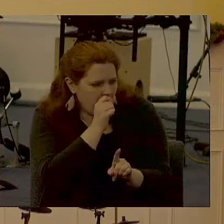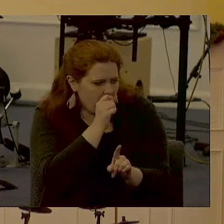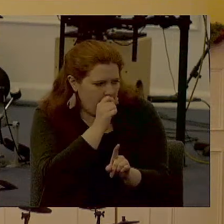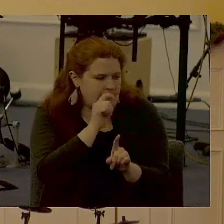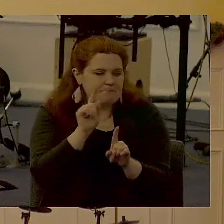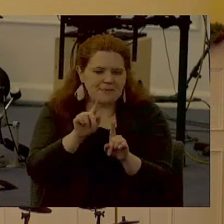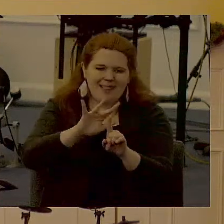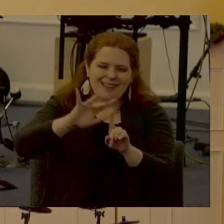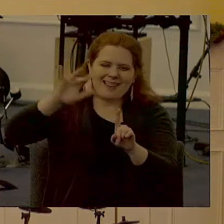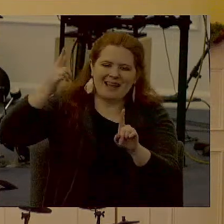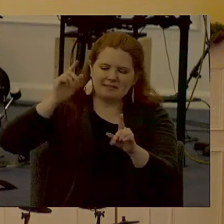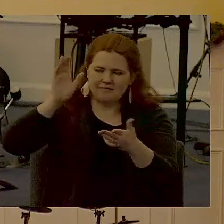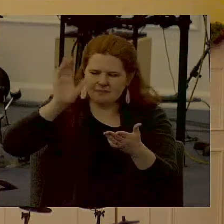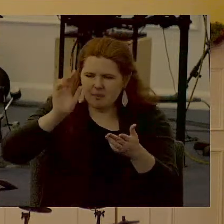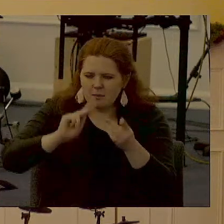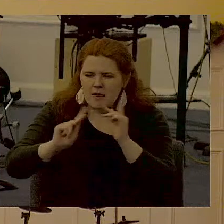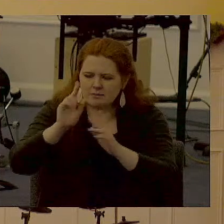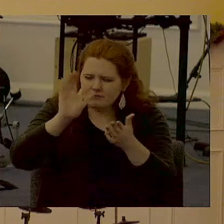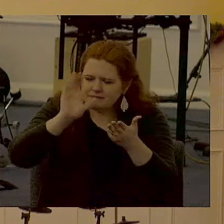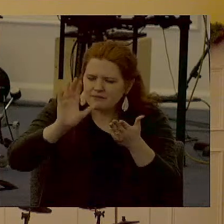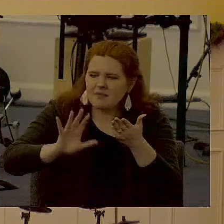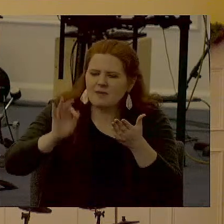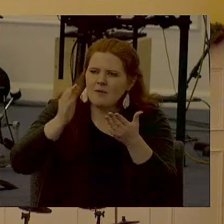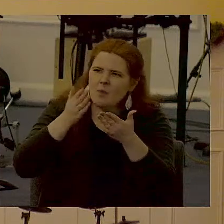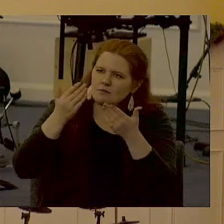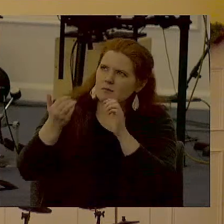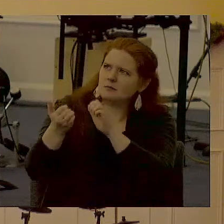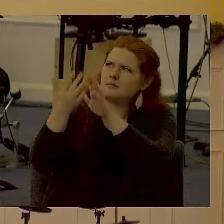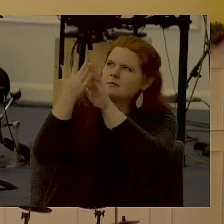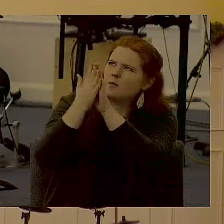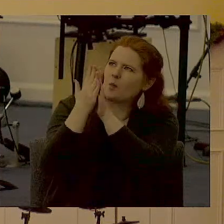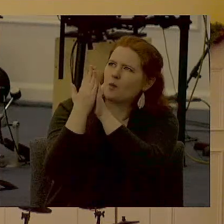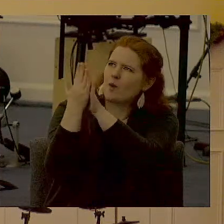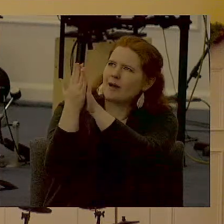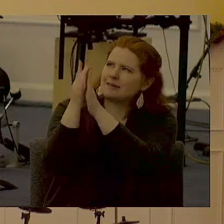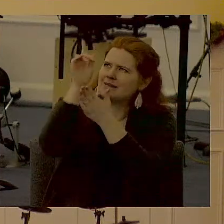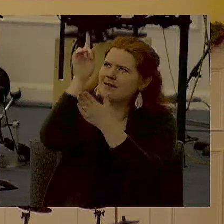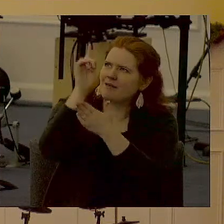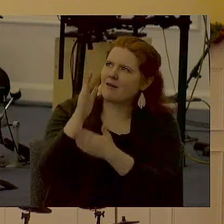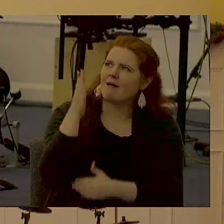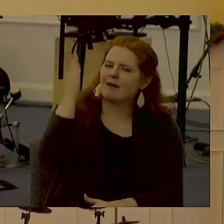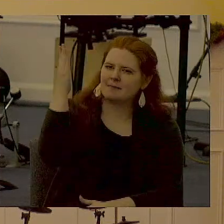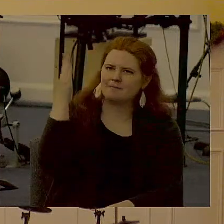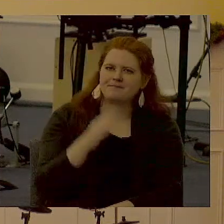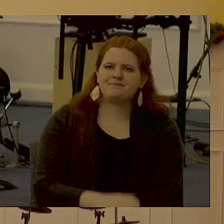to find their way into the presence of God.